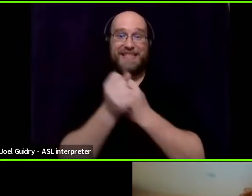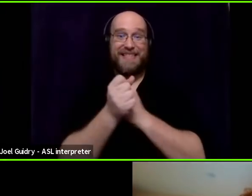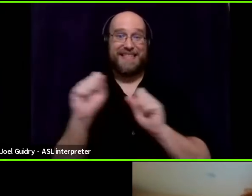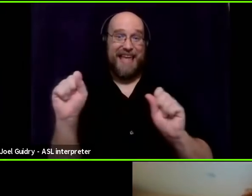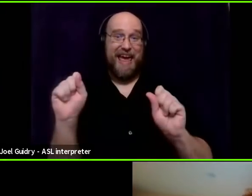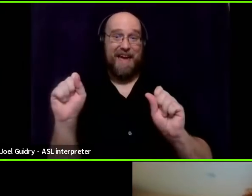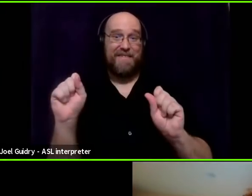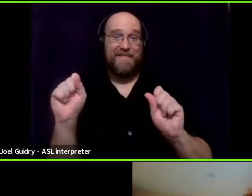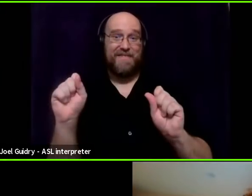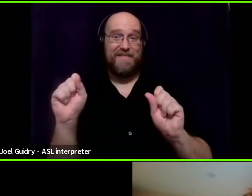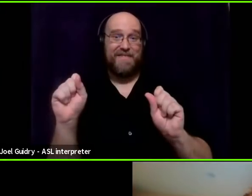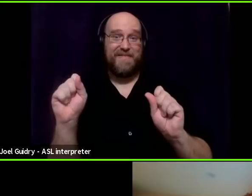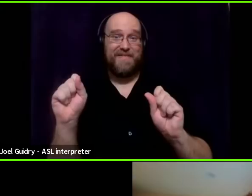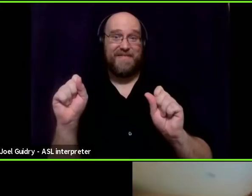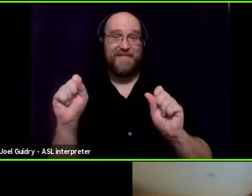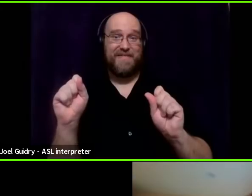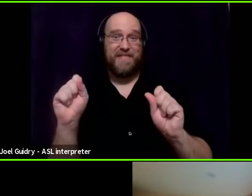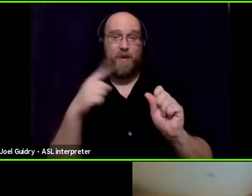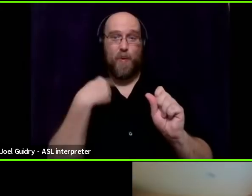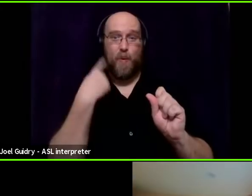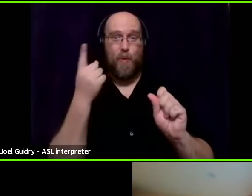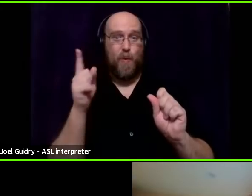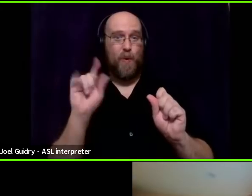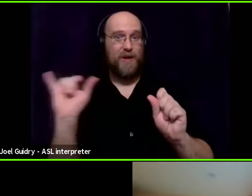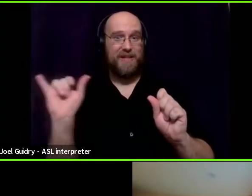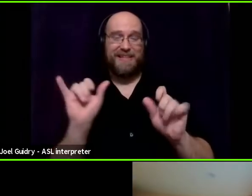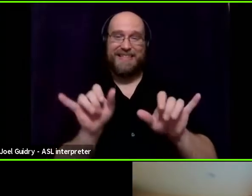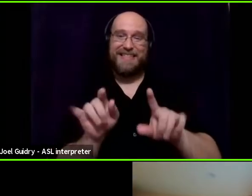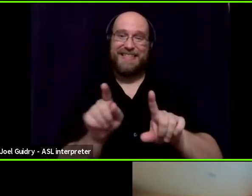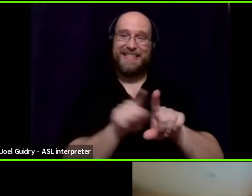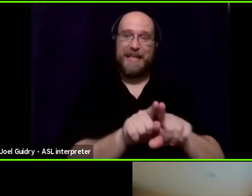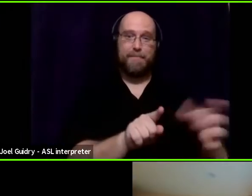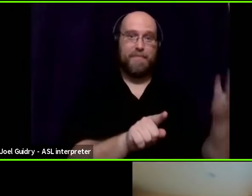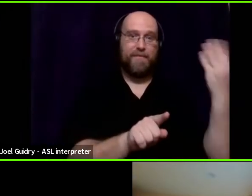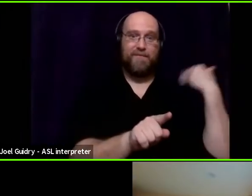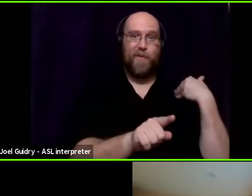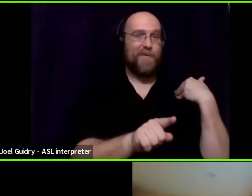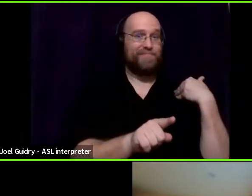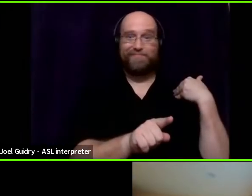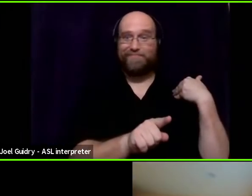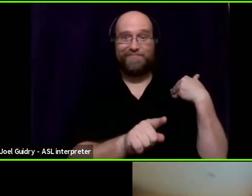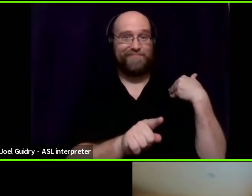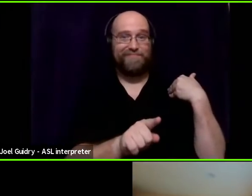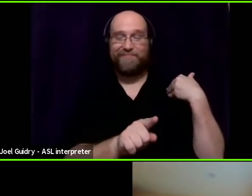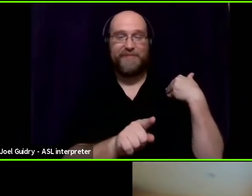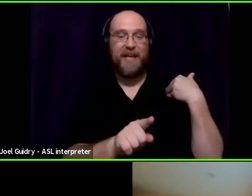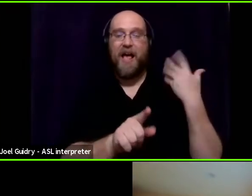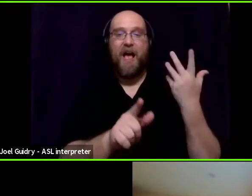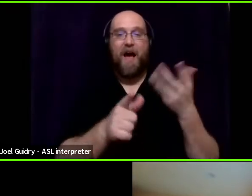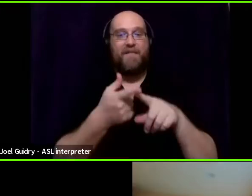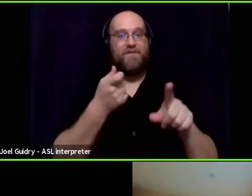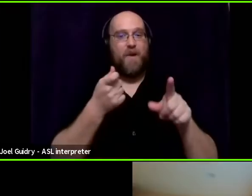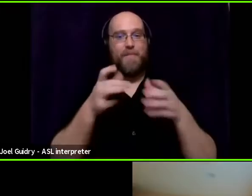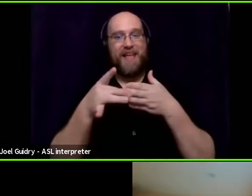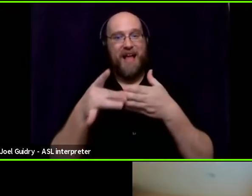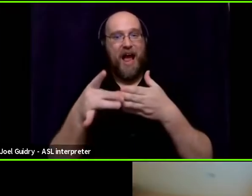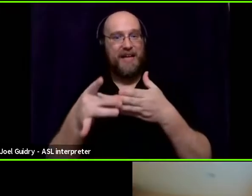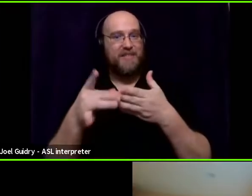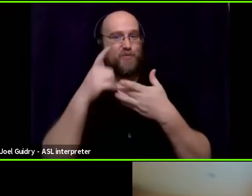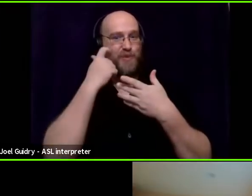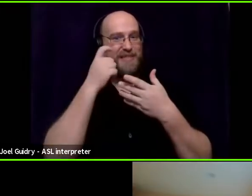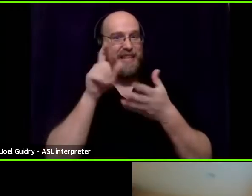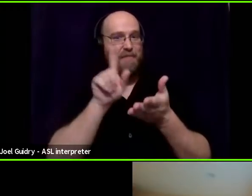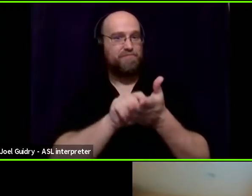that we might have before. What we can look at from this guidance that has come out and what locals are